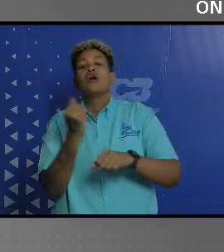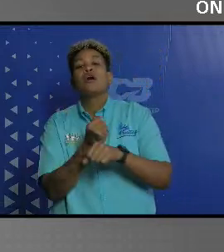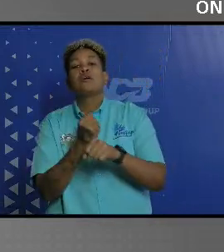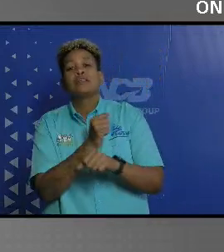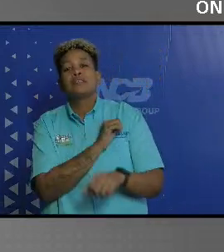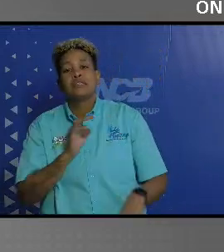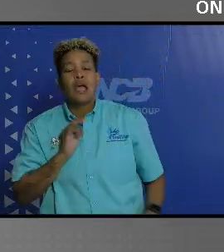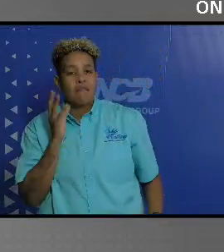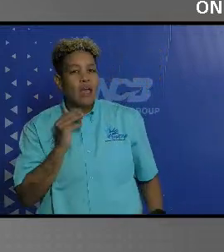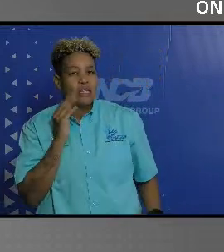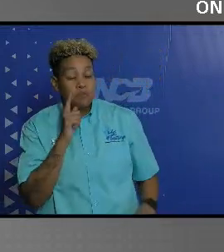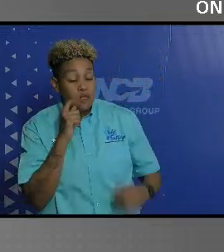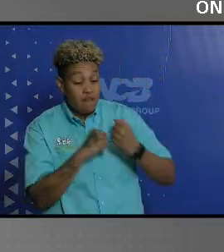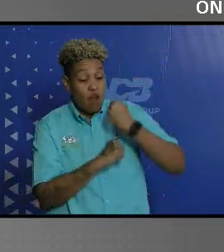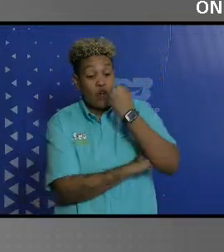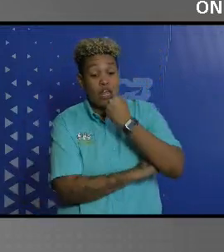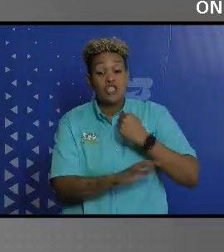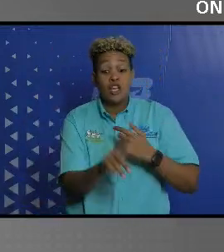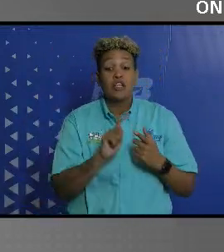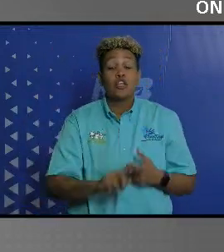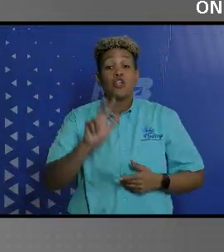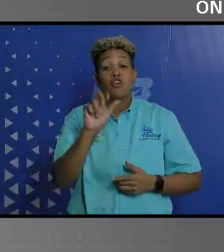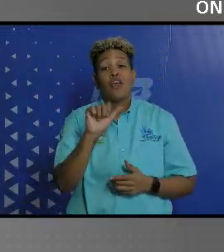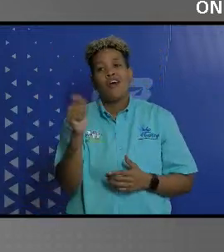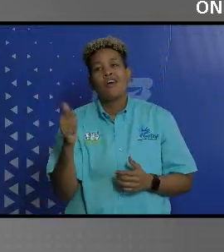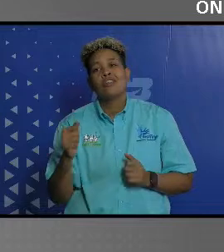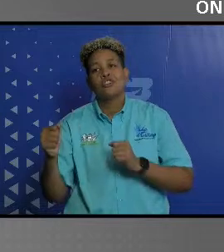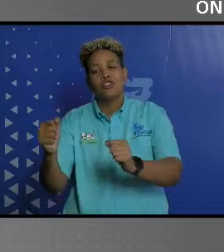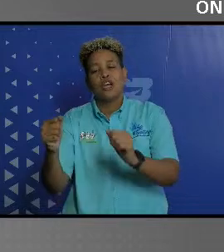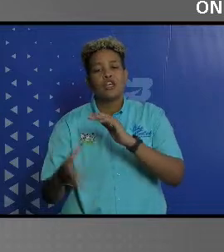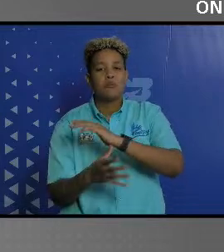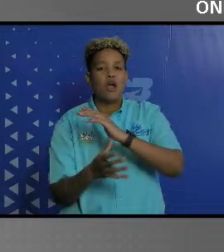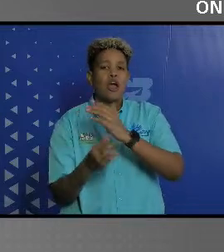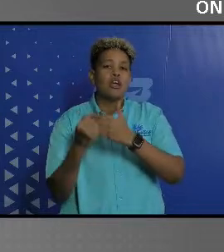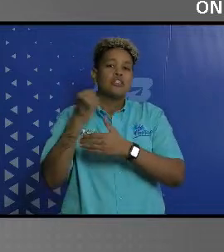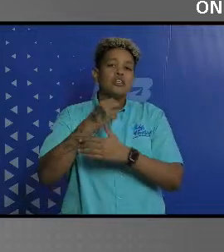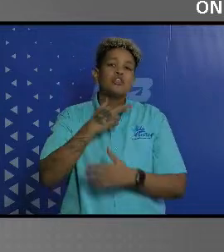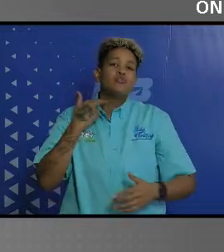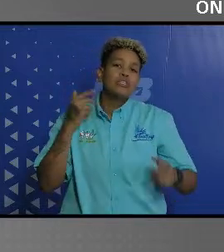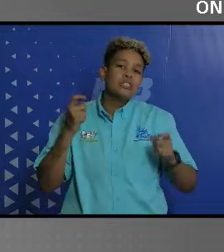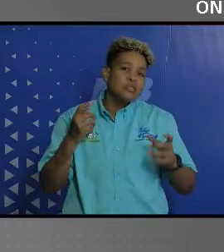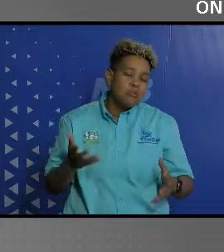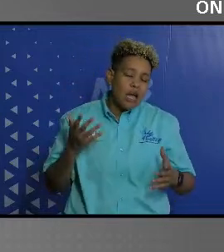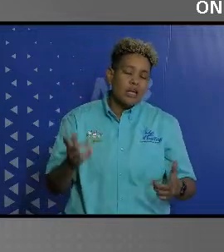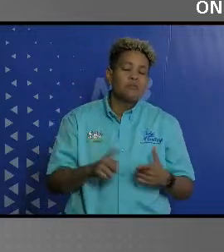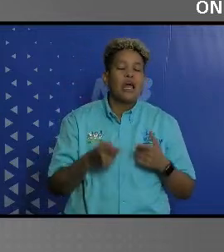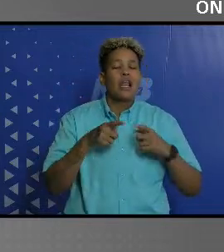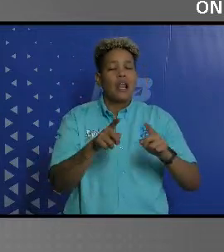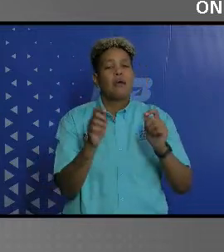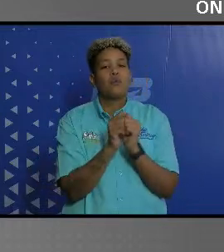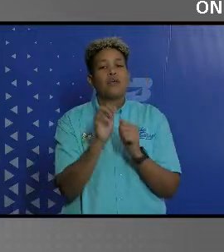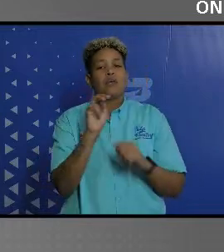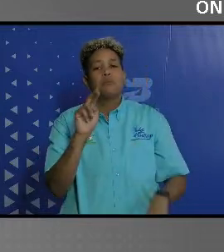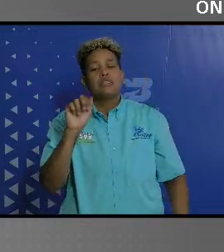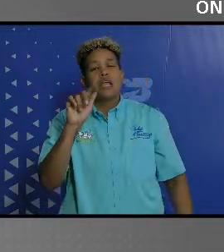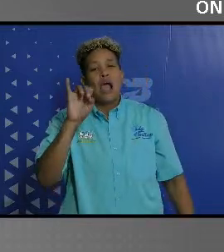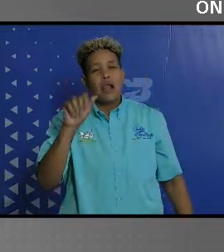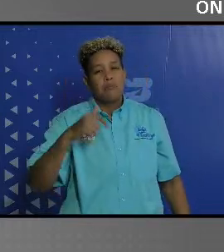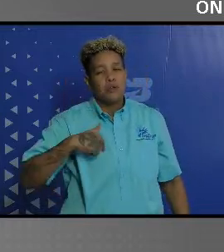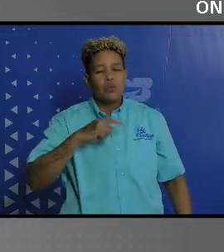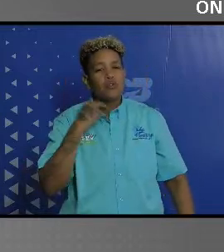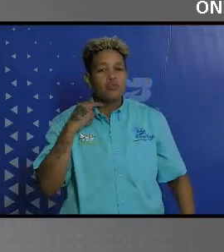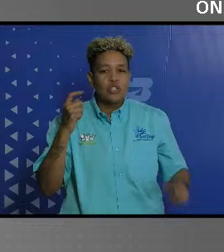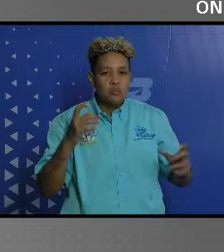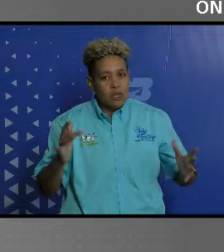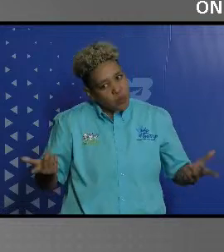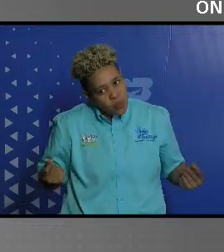experience. Foundationally, the 3 other strategic priorities are risk management. Again, in alignment with Mr. Almeida, we are risk managers. That is